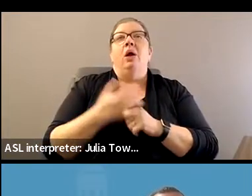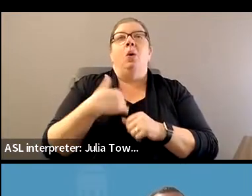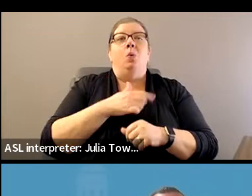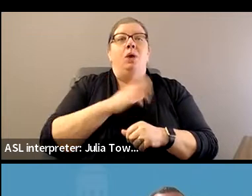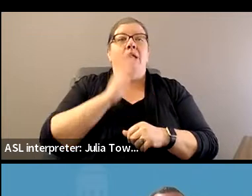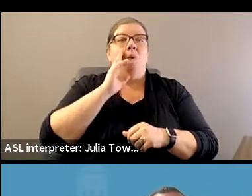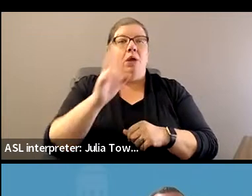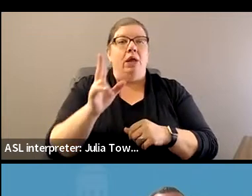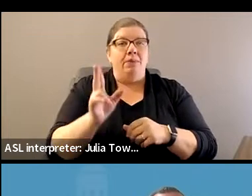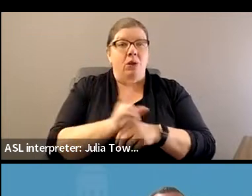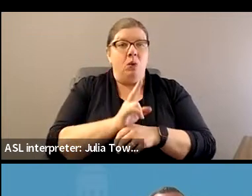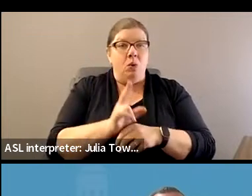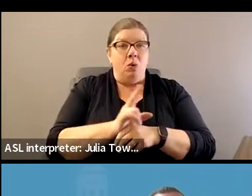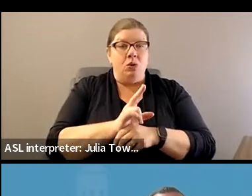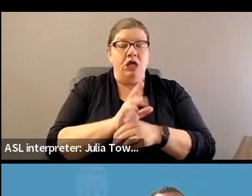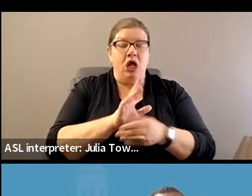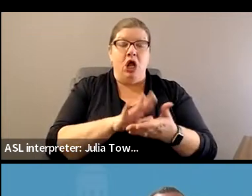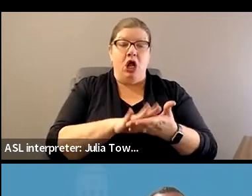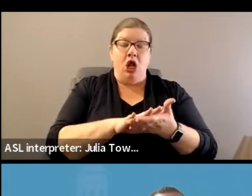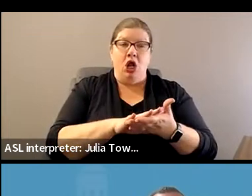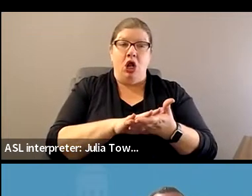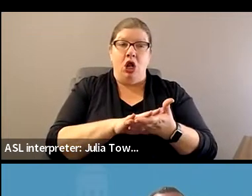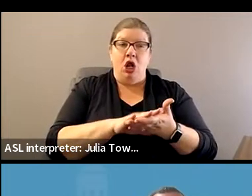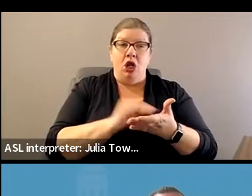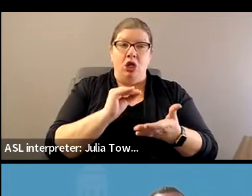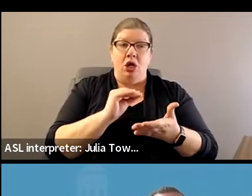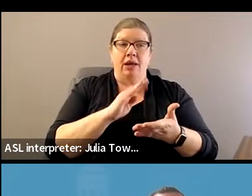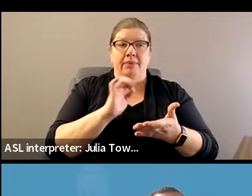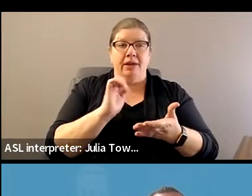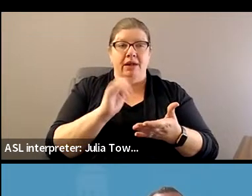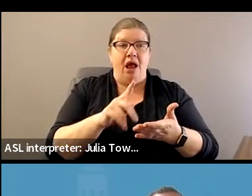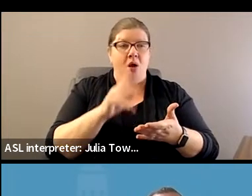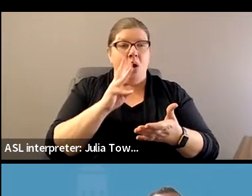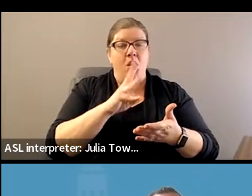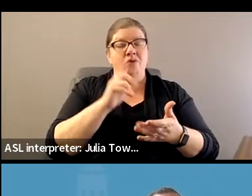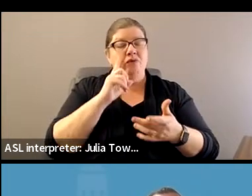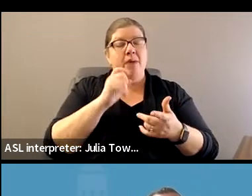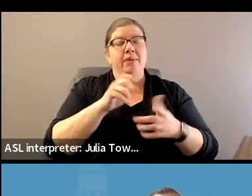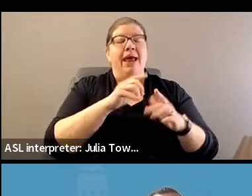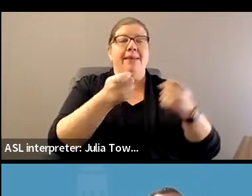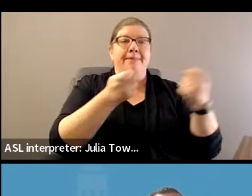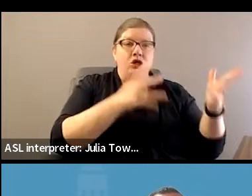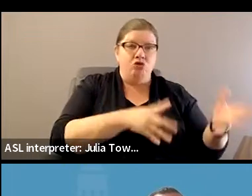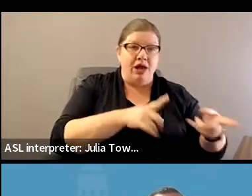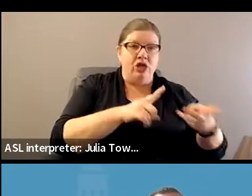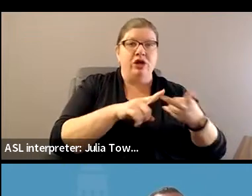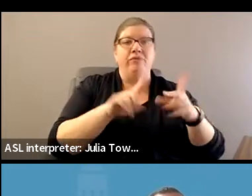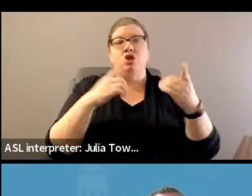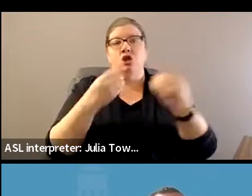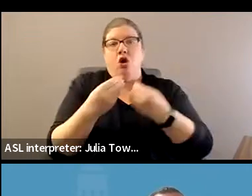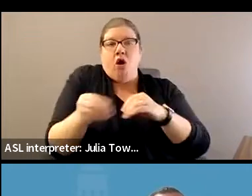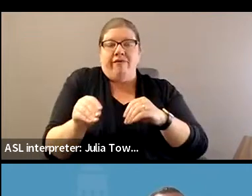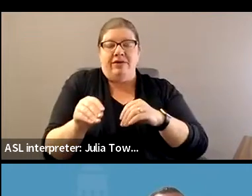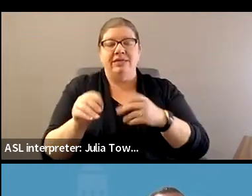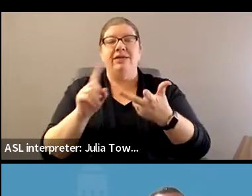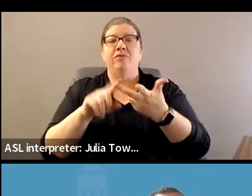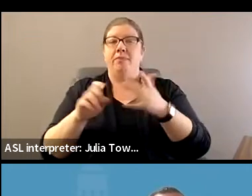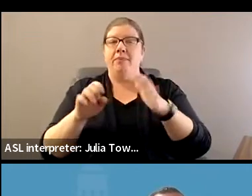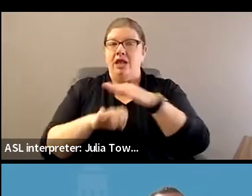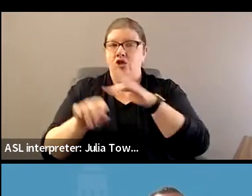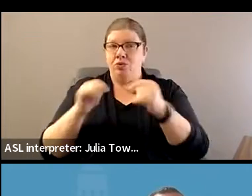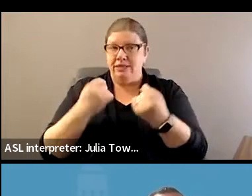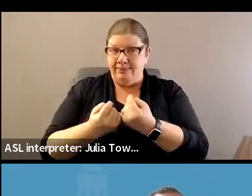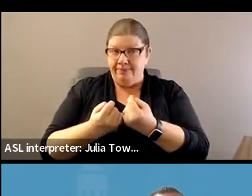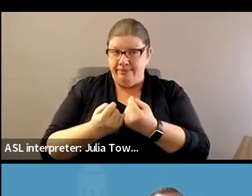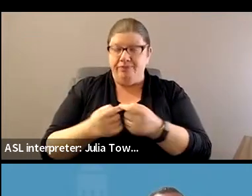using learning walks from administration, learning walks from the district office, our elementary team. We will also